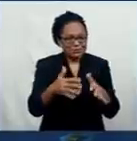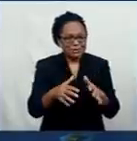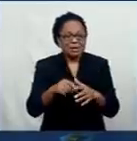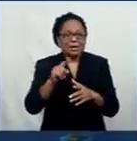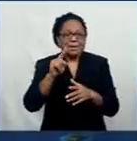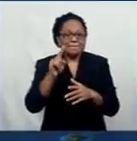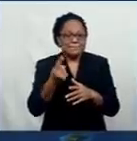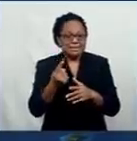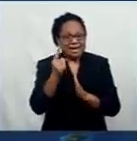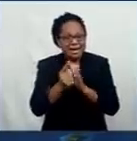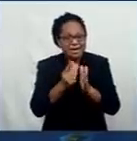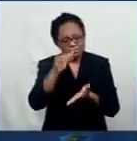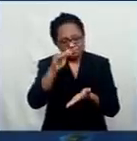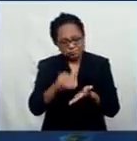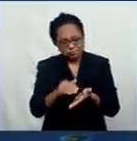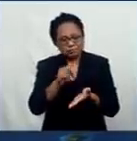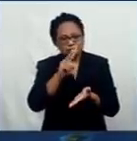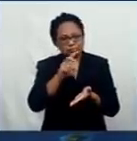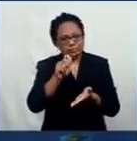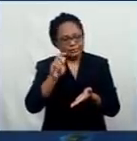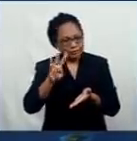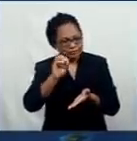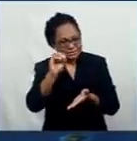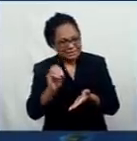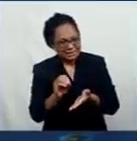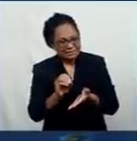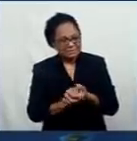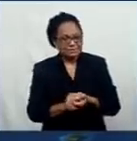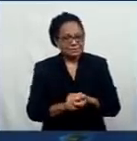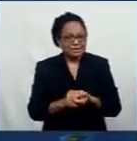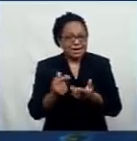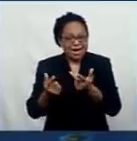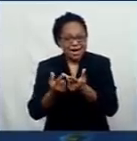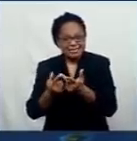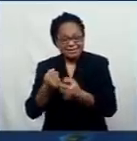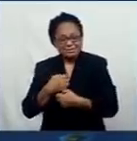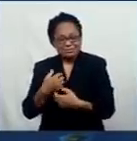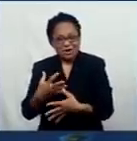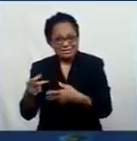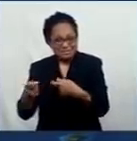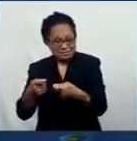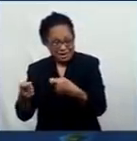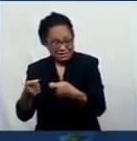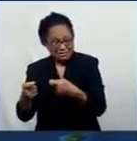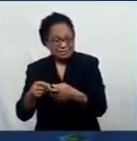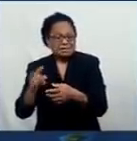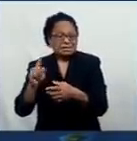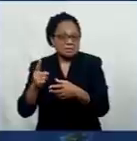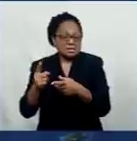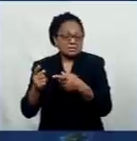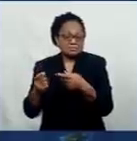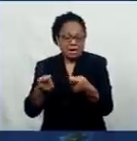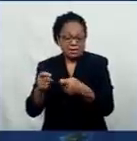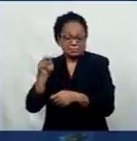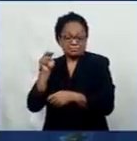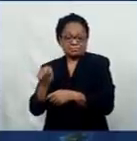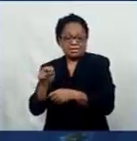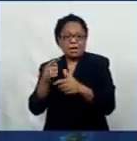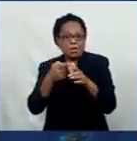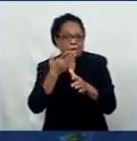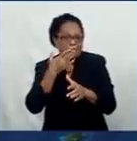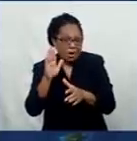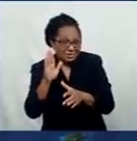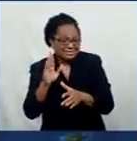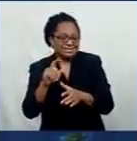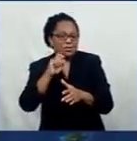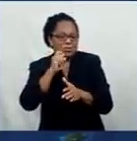by 0.2%. Data release was a bit of surprise to the market. However, market is of the view that August will likely see